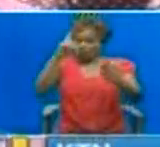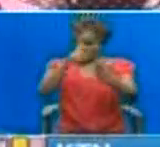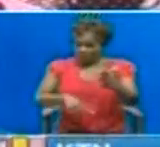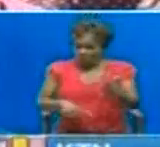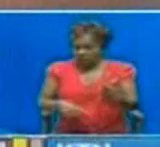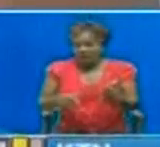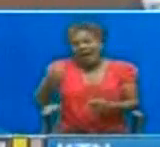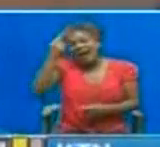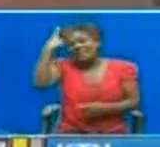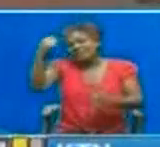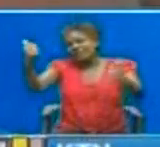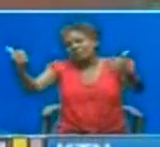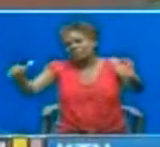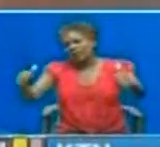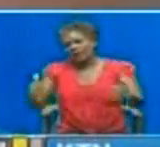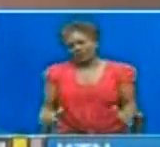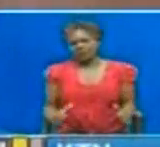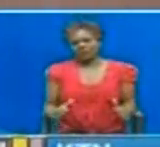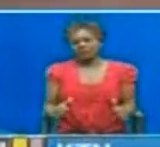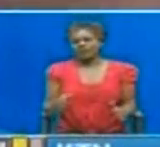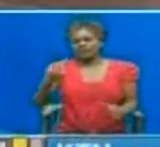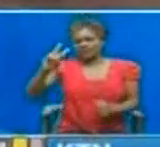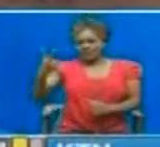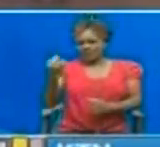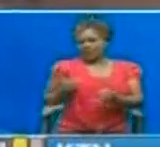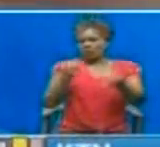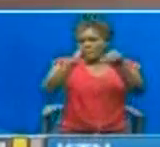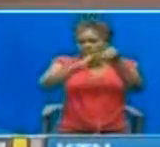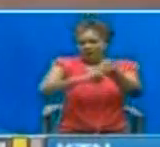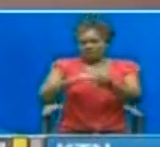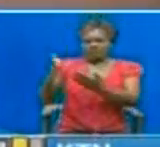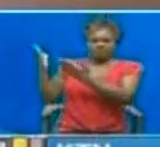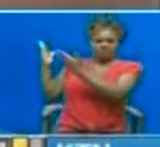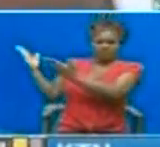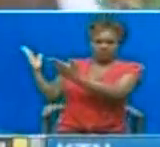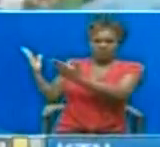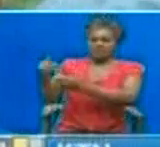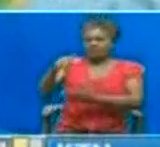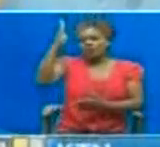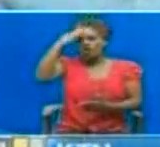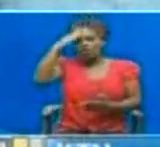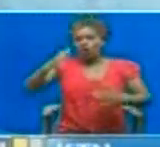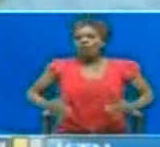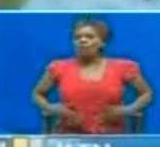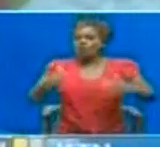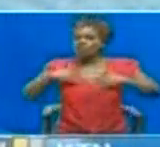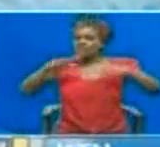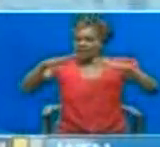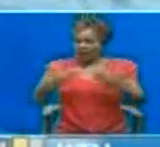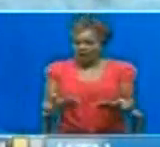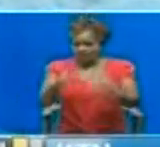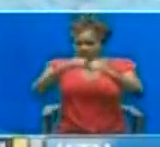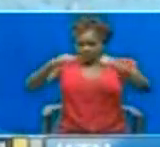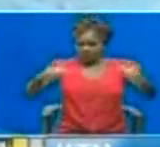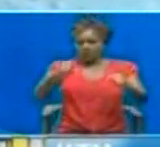atijui kumeandaje. Yusuf's second wife, Masi Mboga, says she identified the body. They